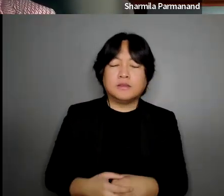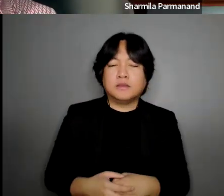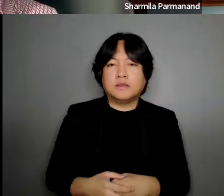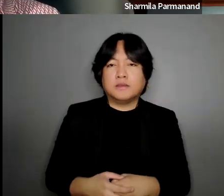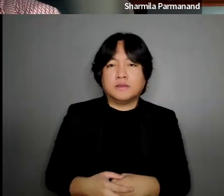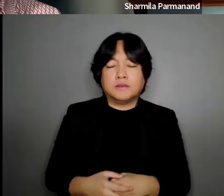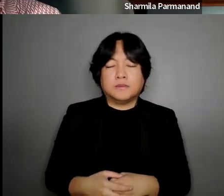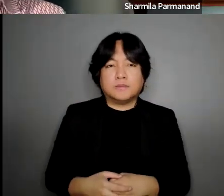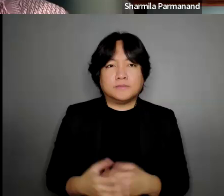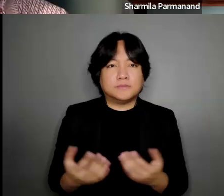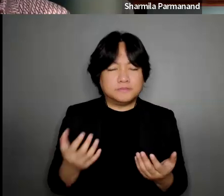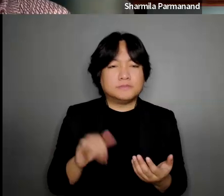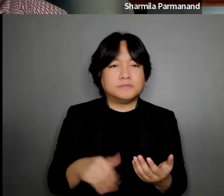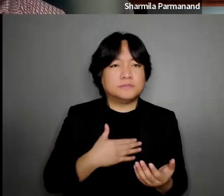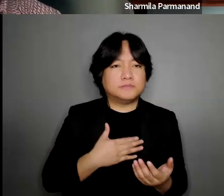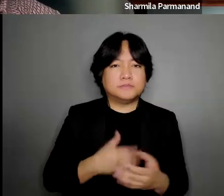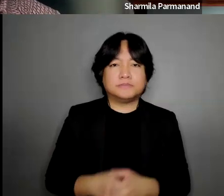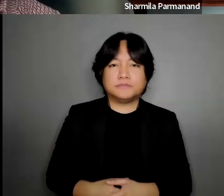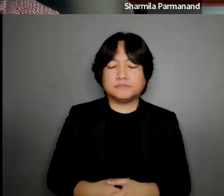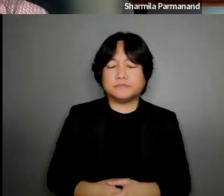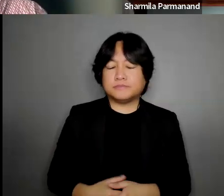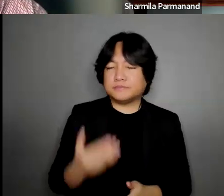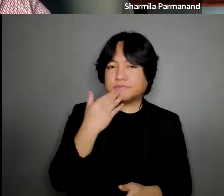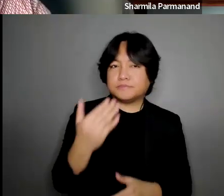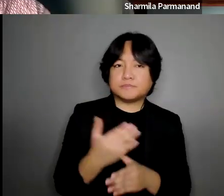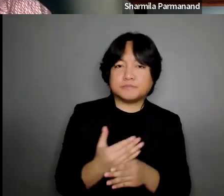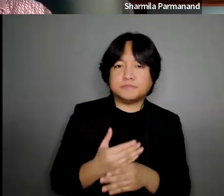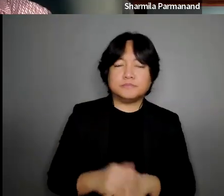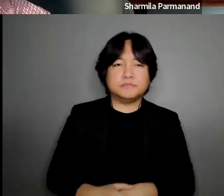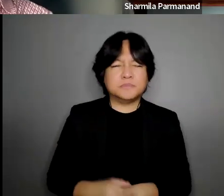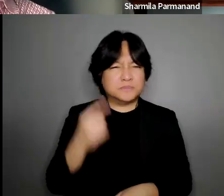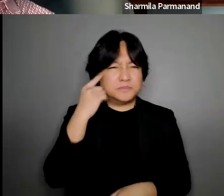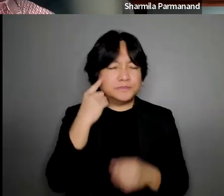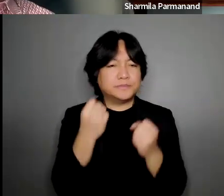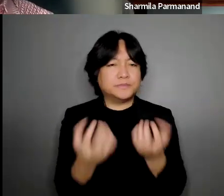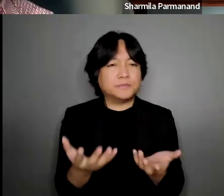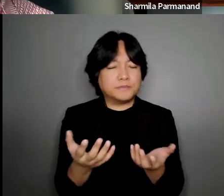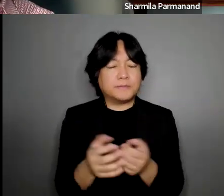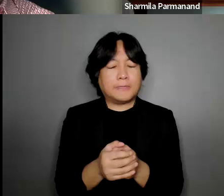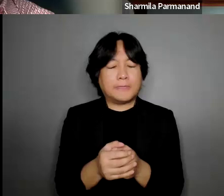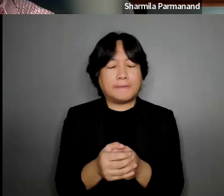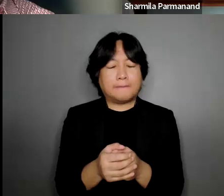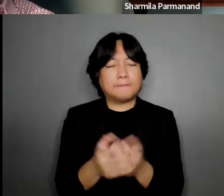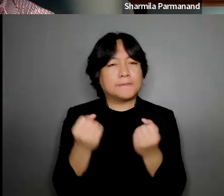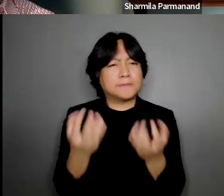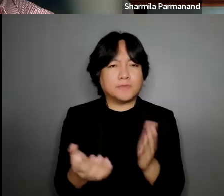think. Yeah, thank you for sharing. No, I think there's a lot of